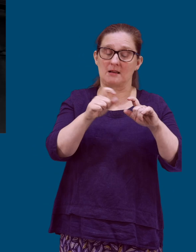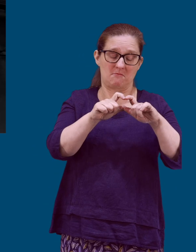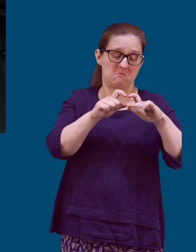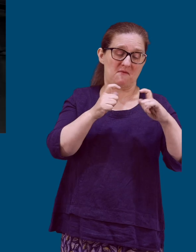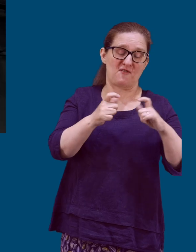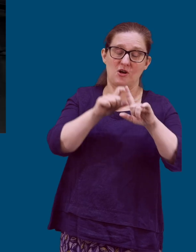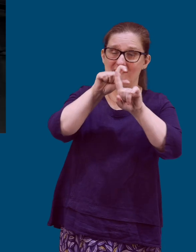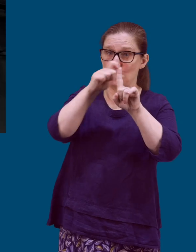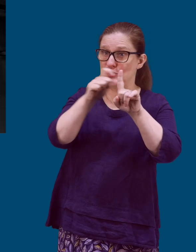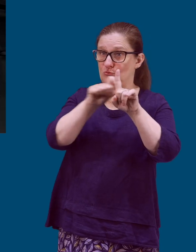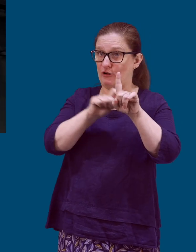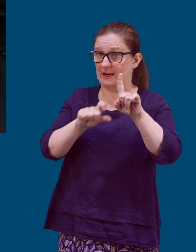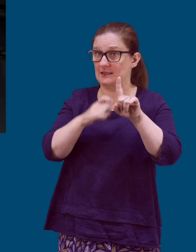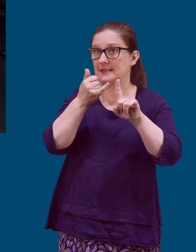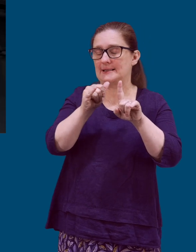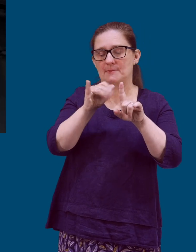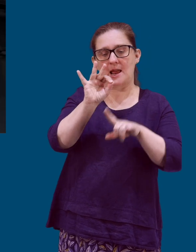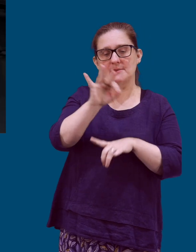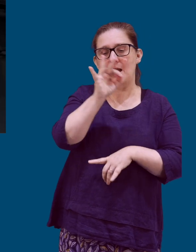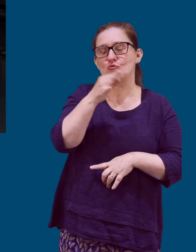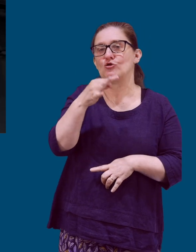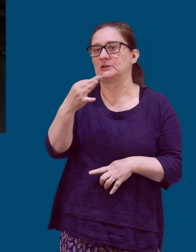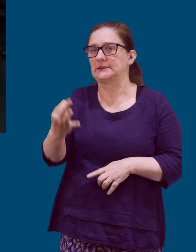occasionally embroidered.